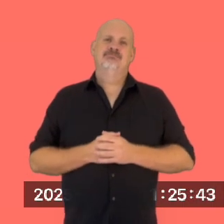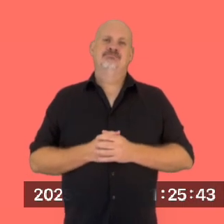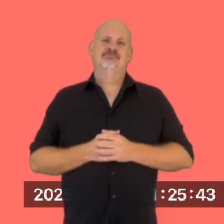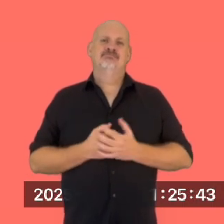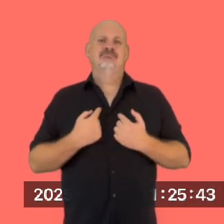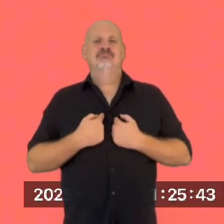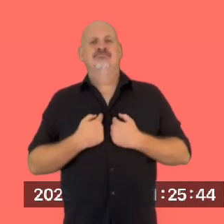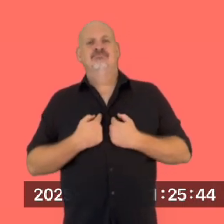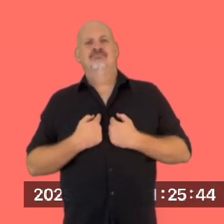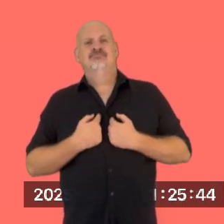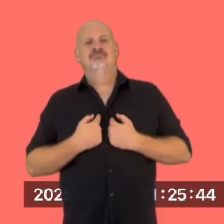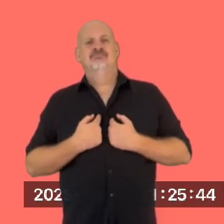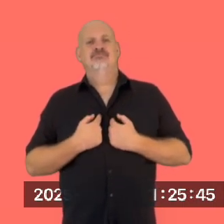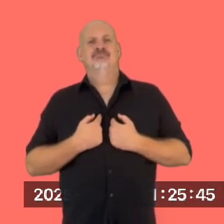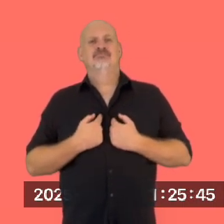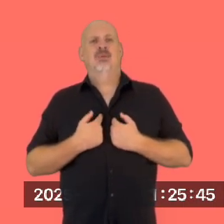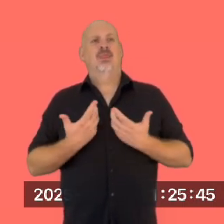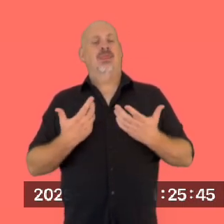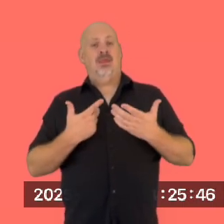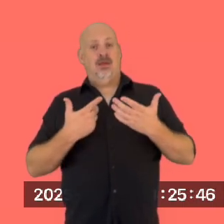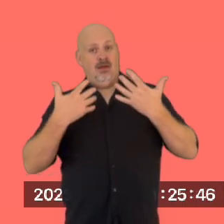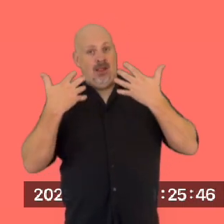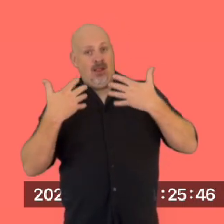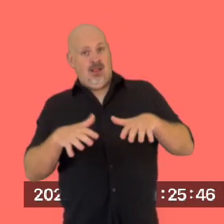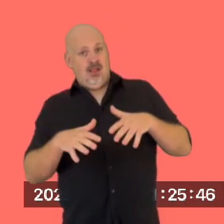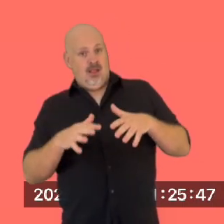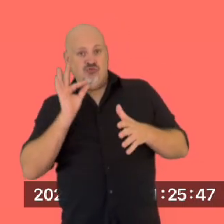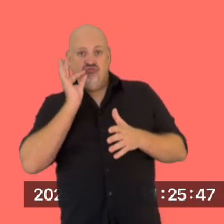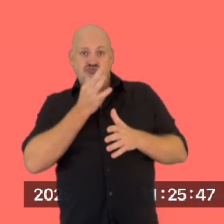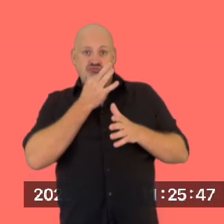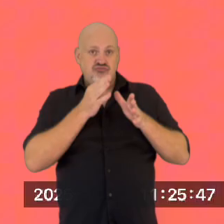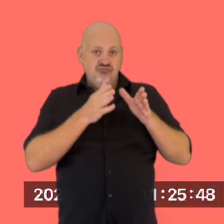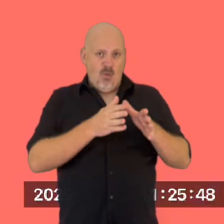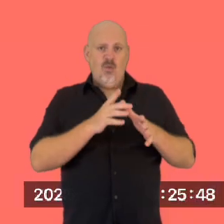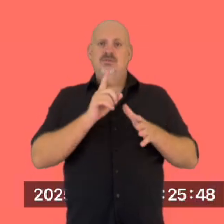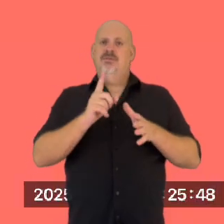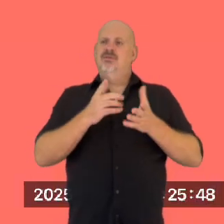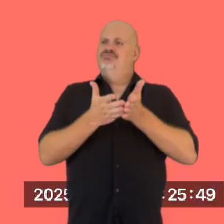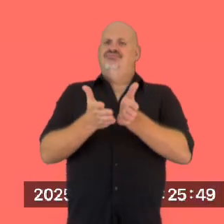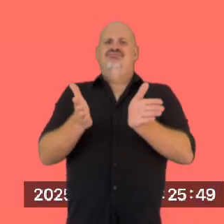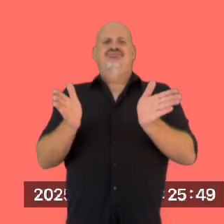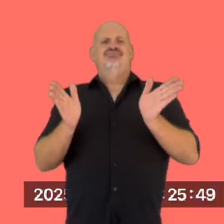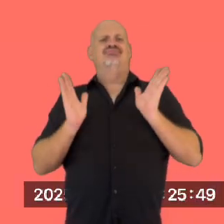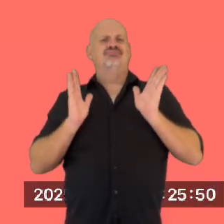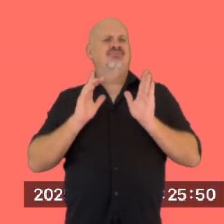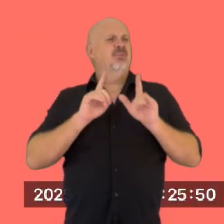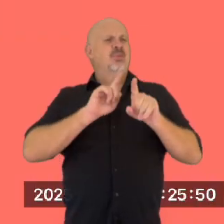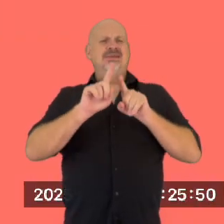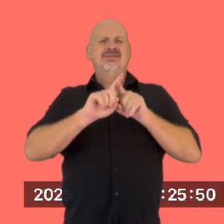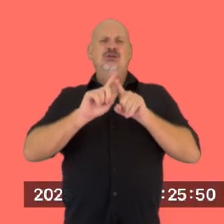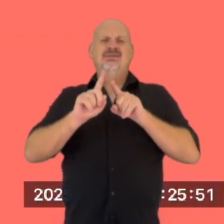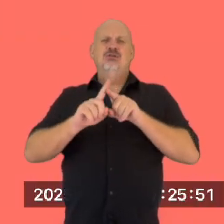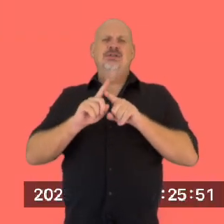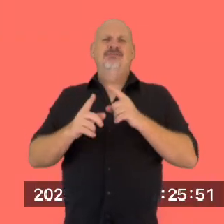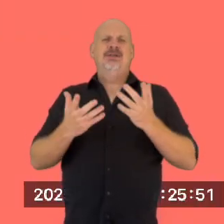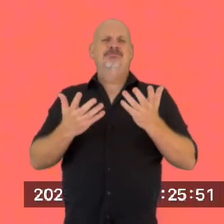say a mix from, and I'm not just talking about within the realm of roses.